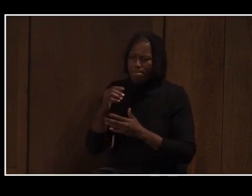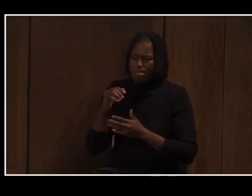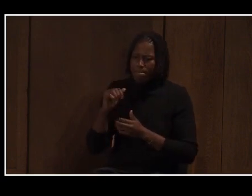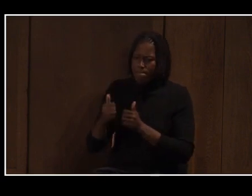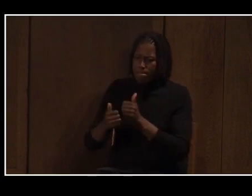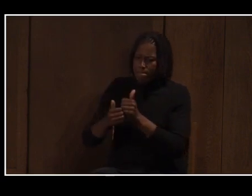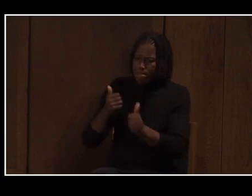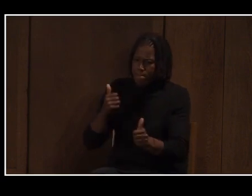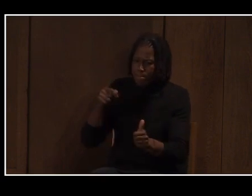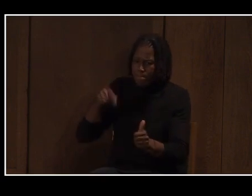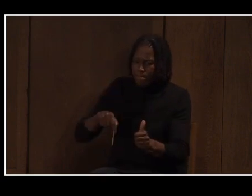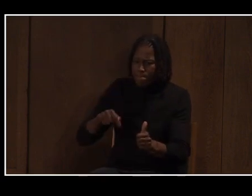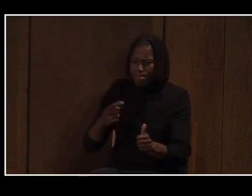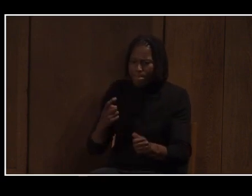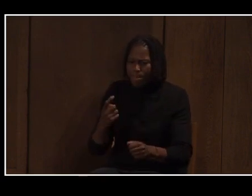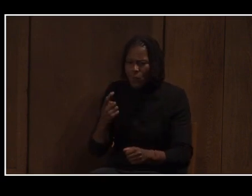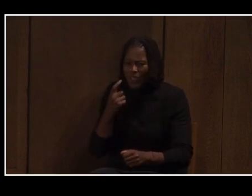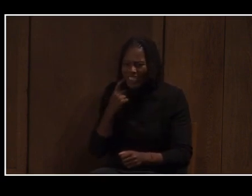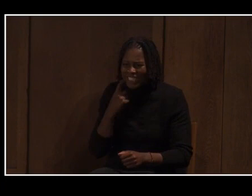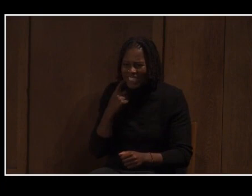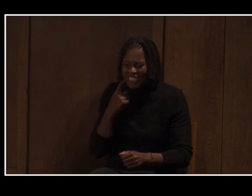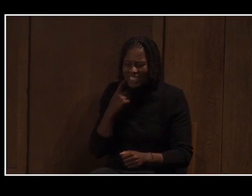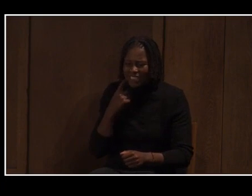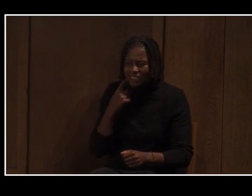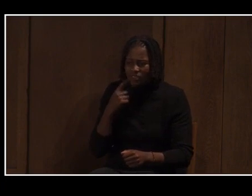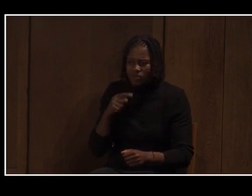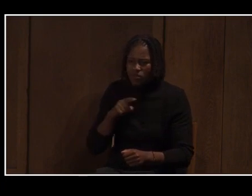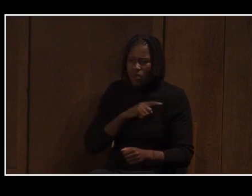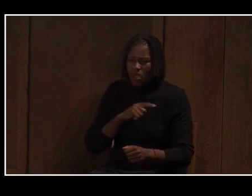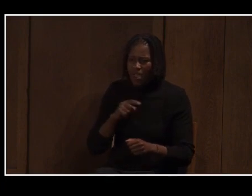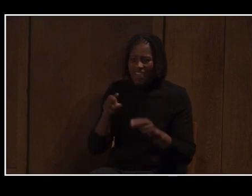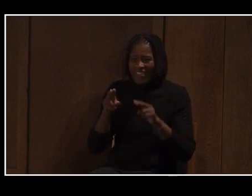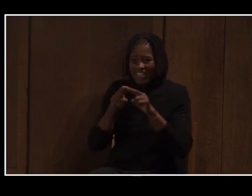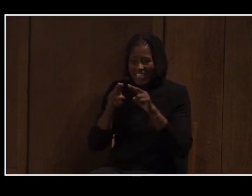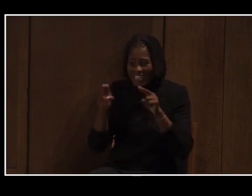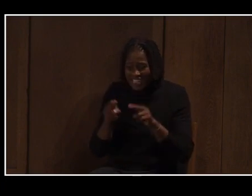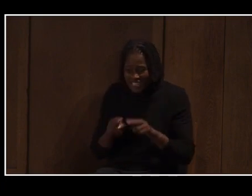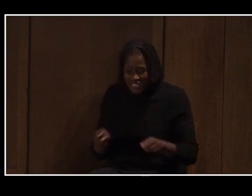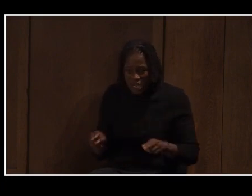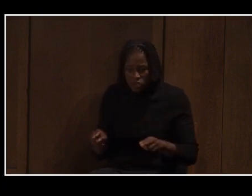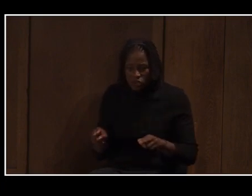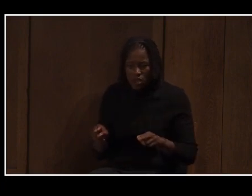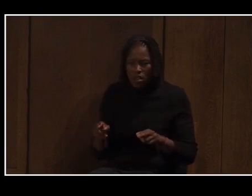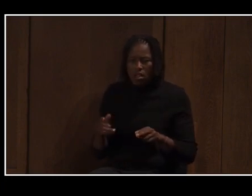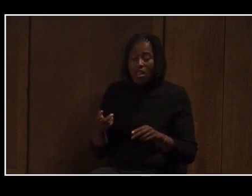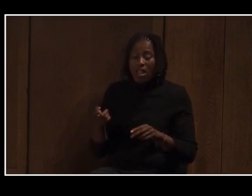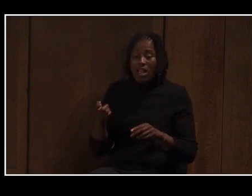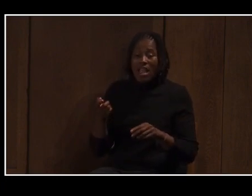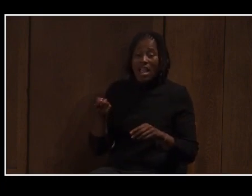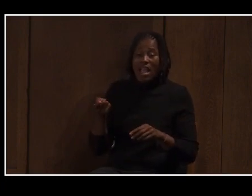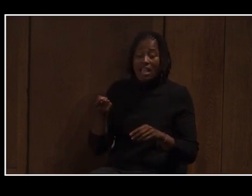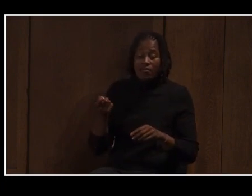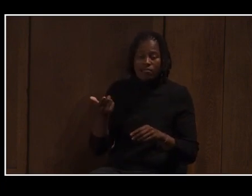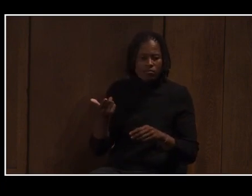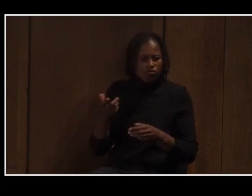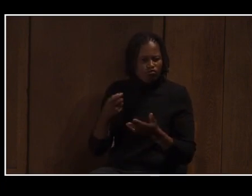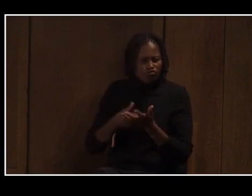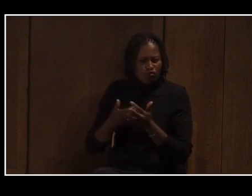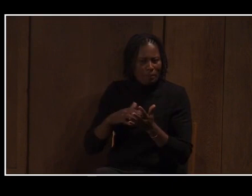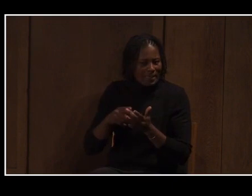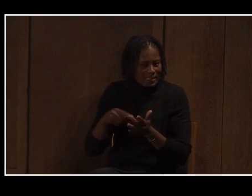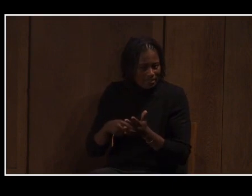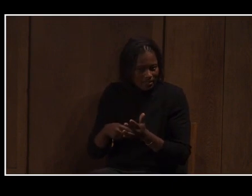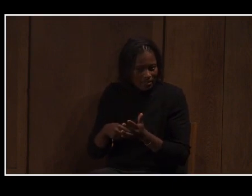an organisation which has an international as well as a national remit isn't easy as well. Building an organisation that has